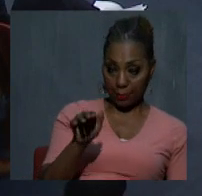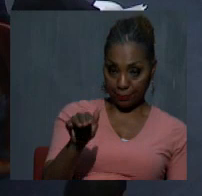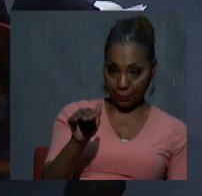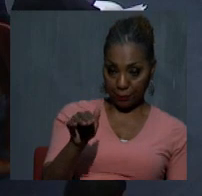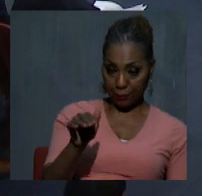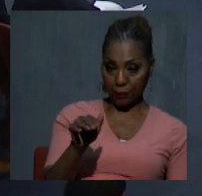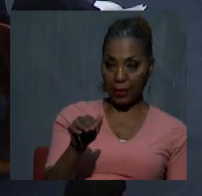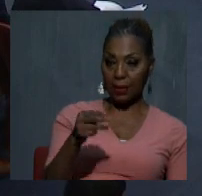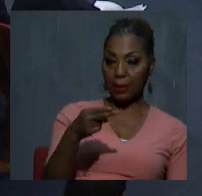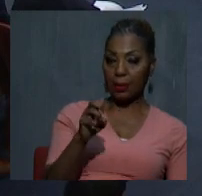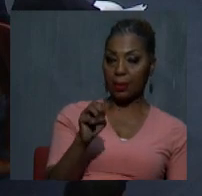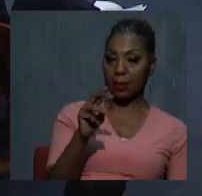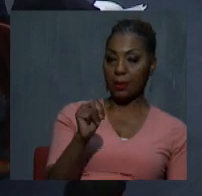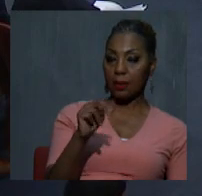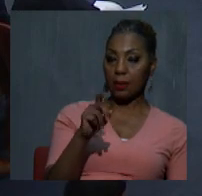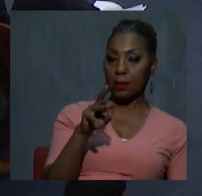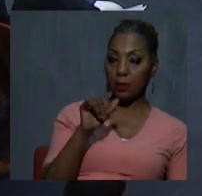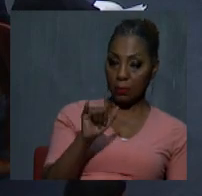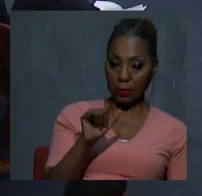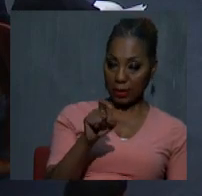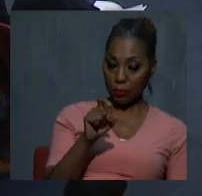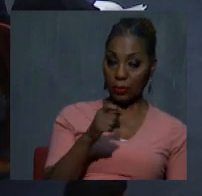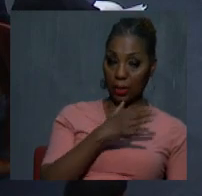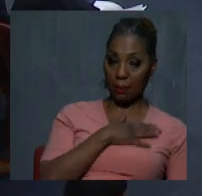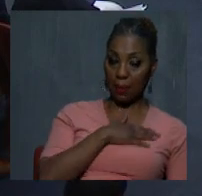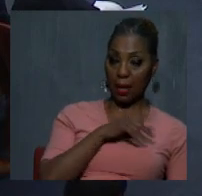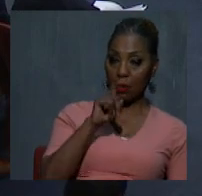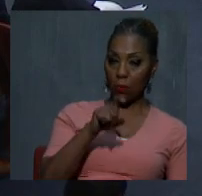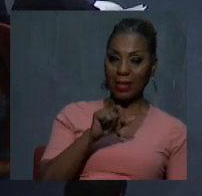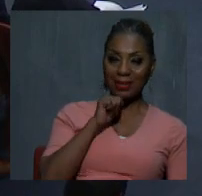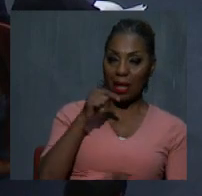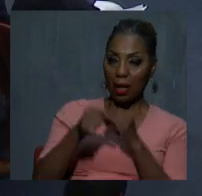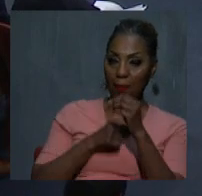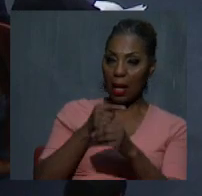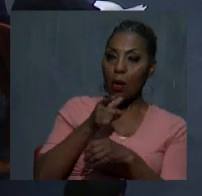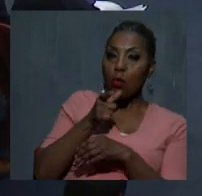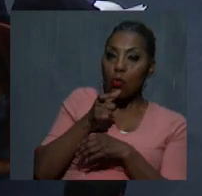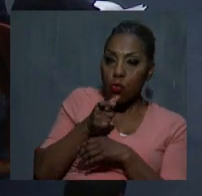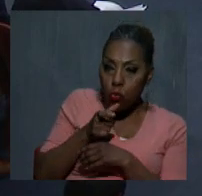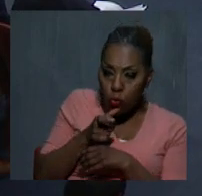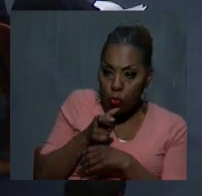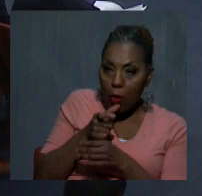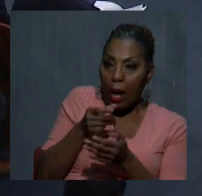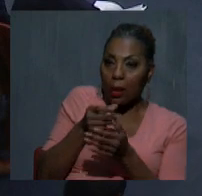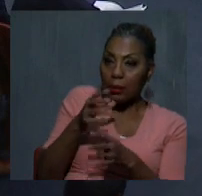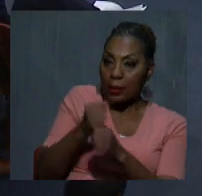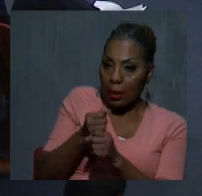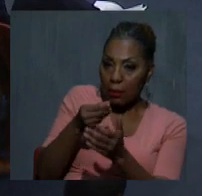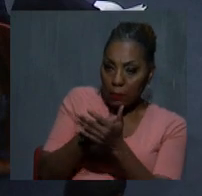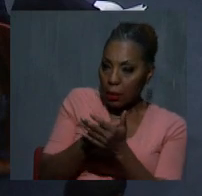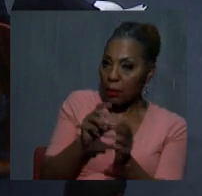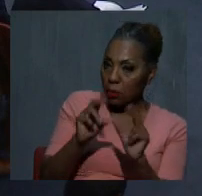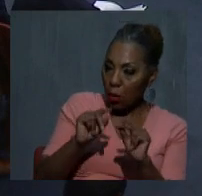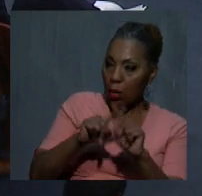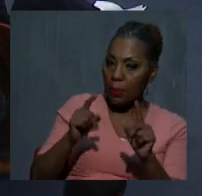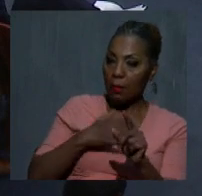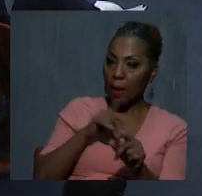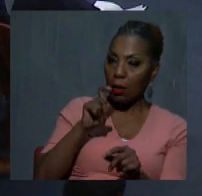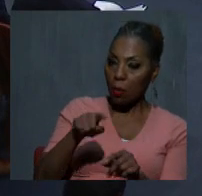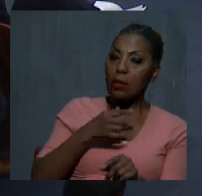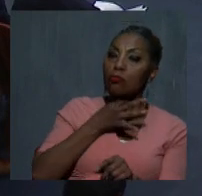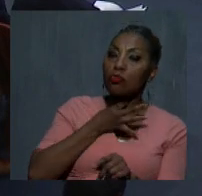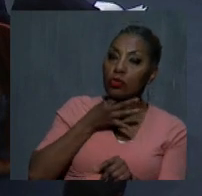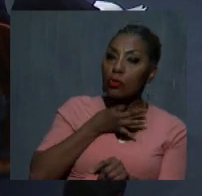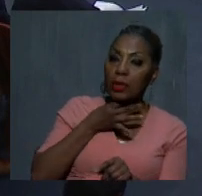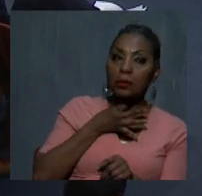was not asking, my question wasn't regarding who the funding went to. My question was that the funding